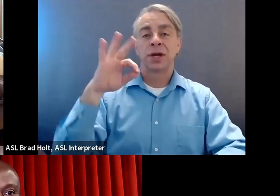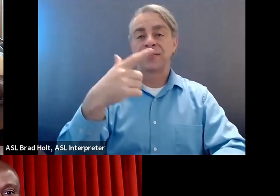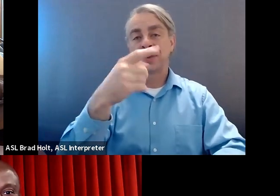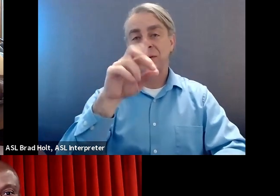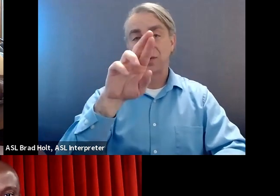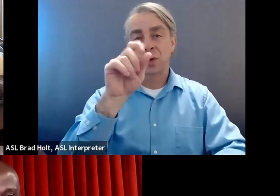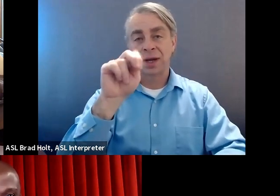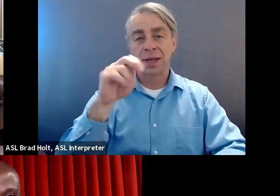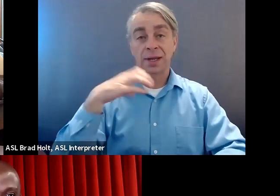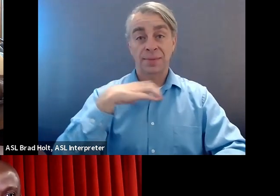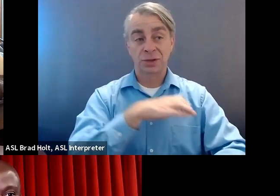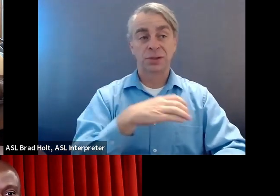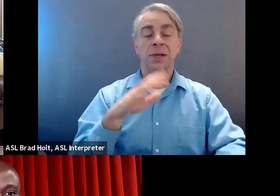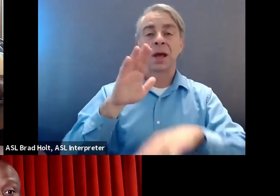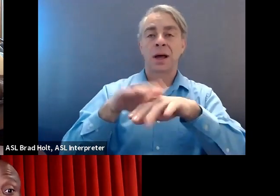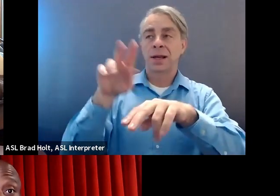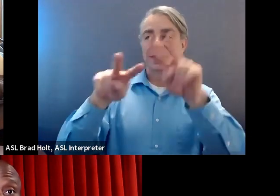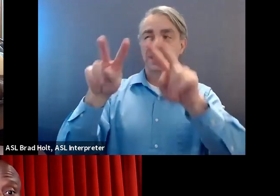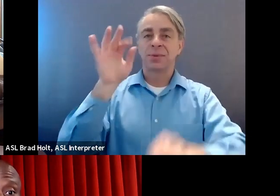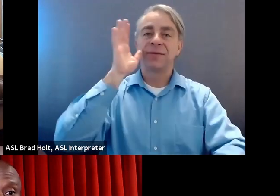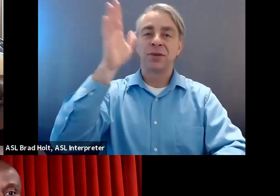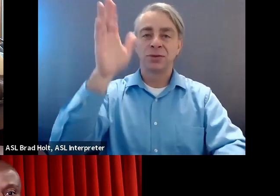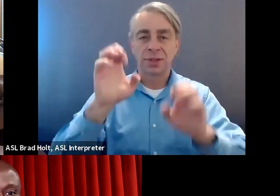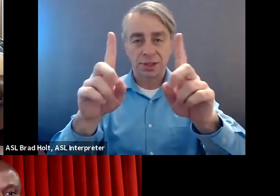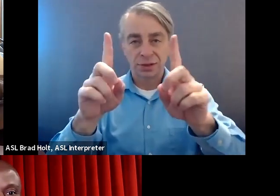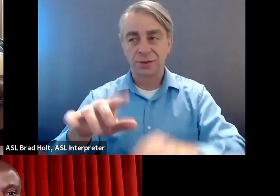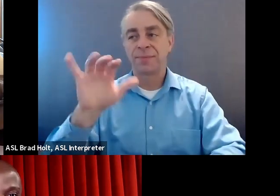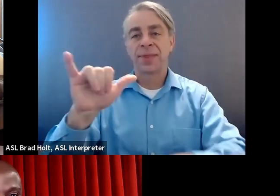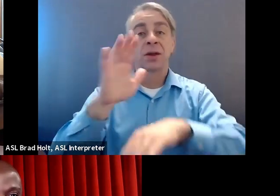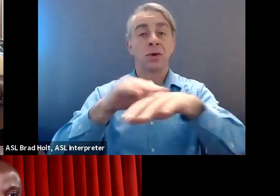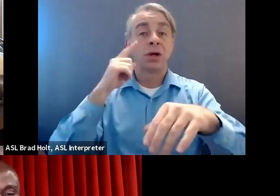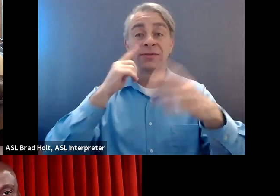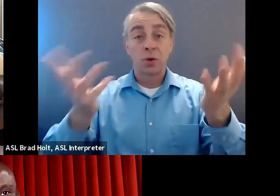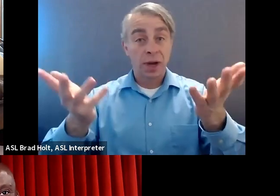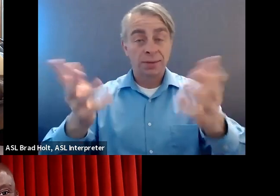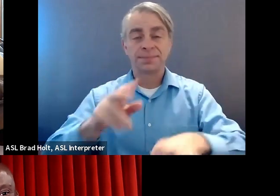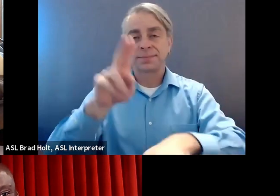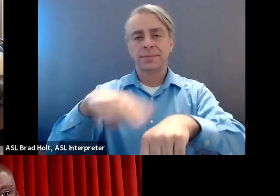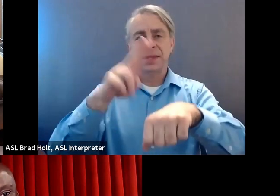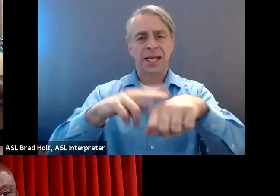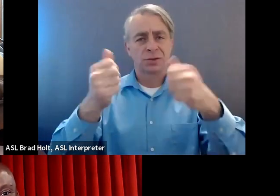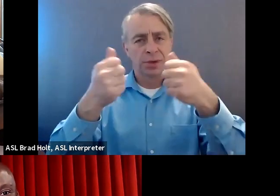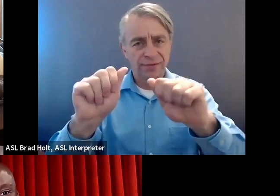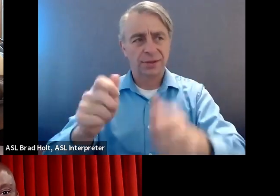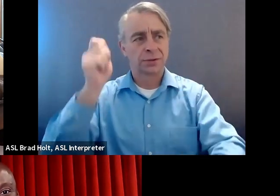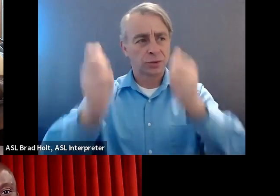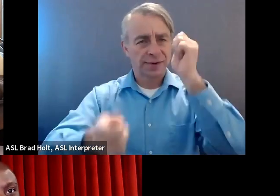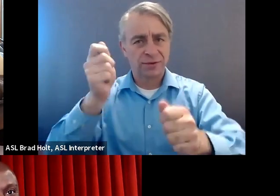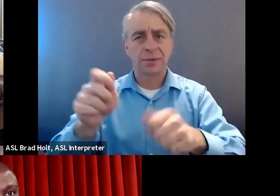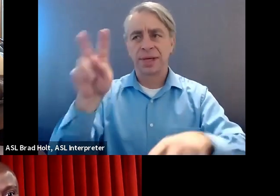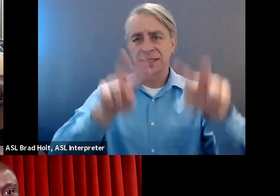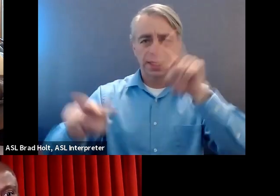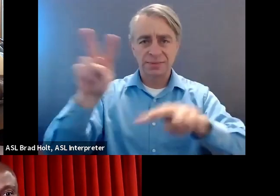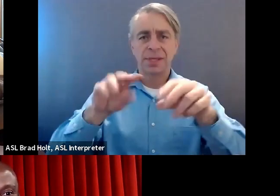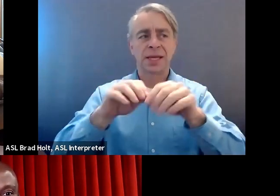on the Future of Assessment and Education, which called for a national effort to transform assessment into a